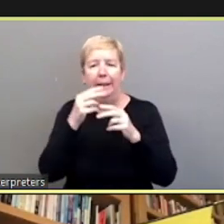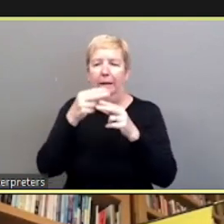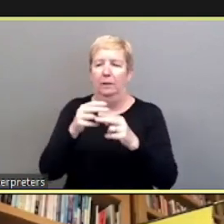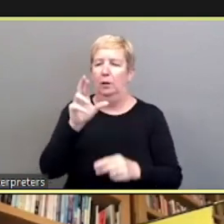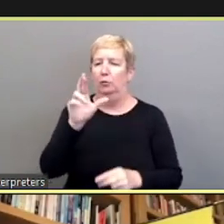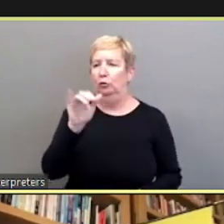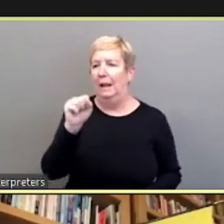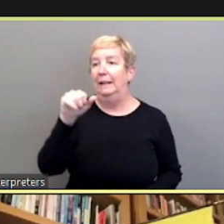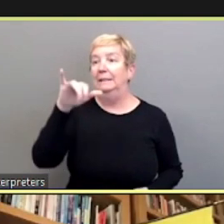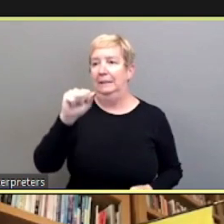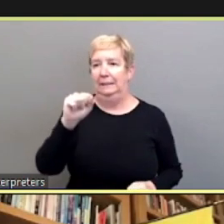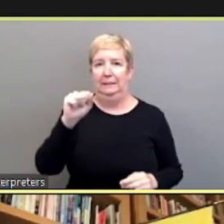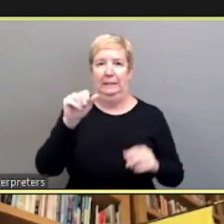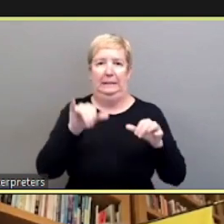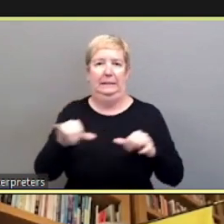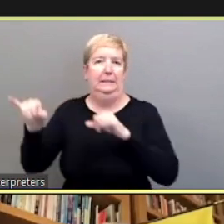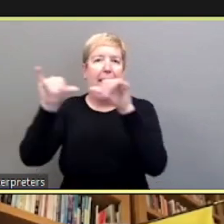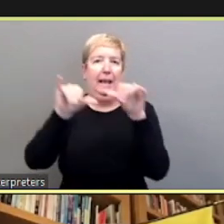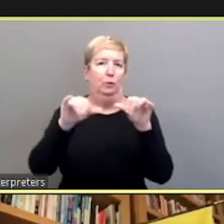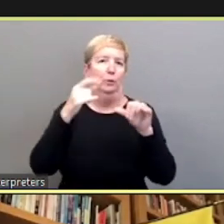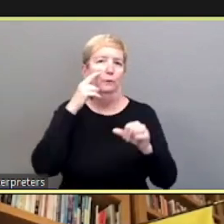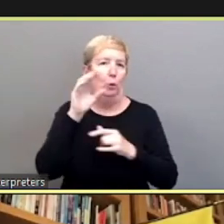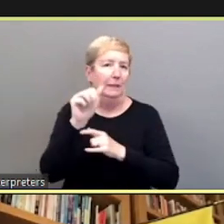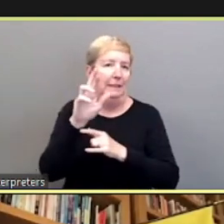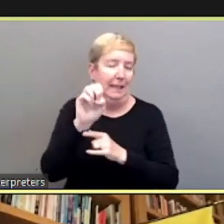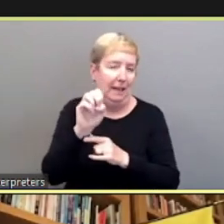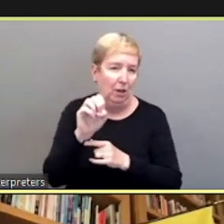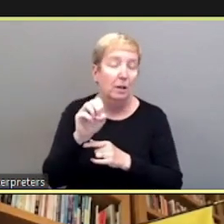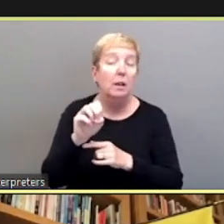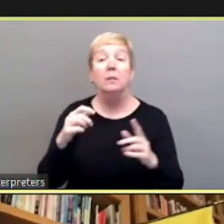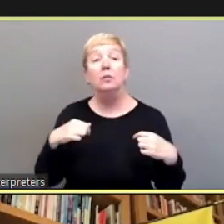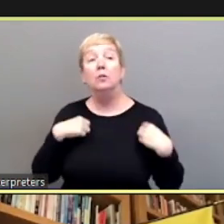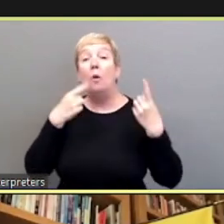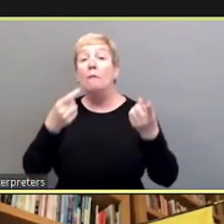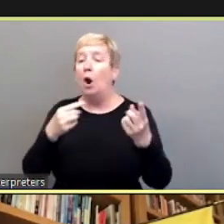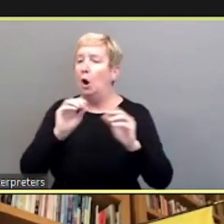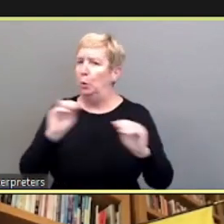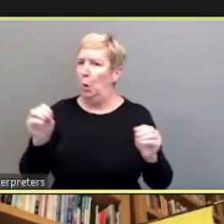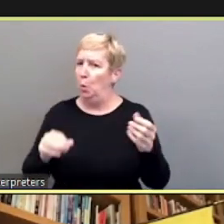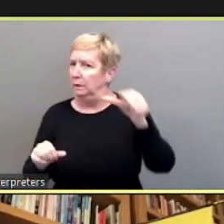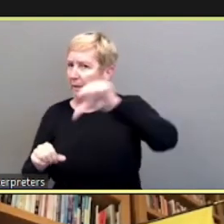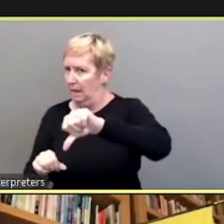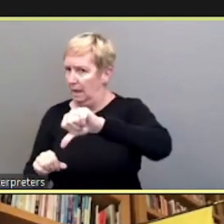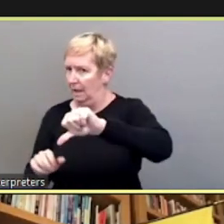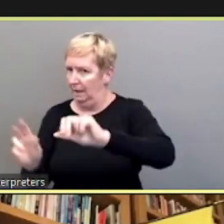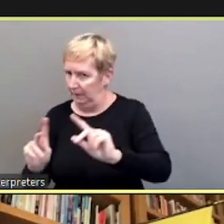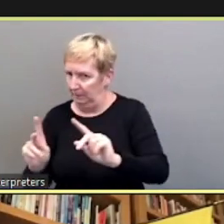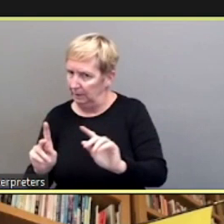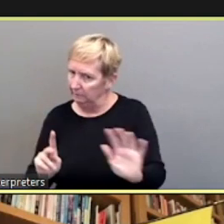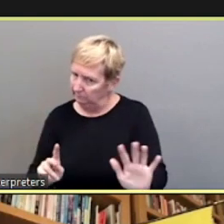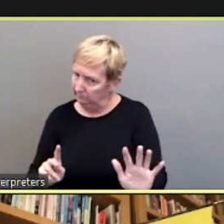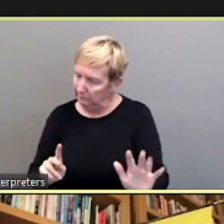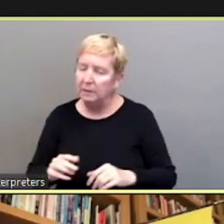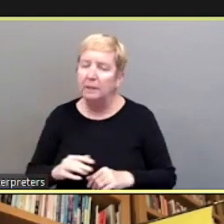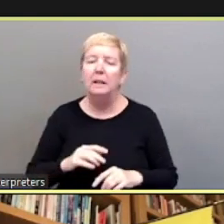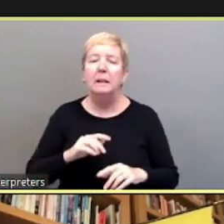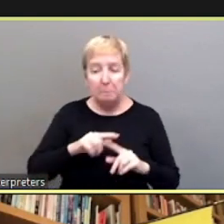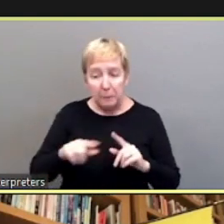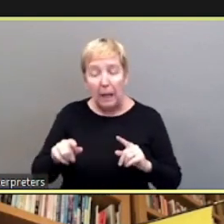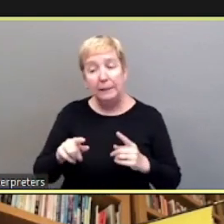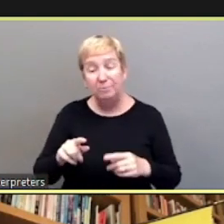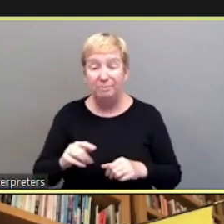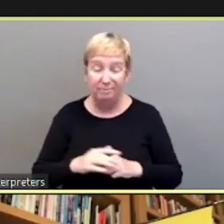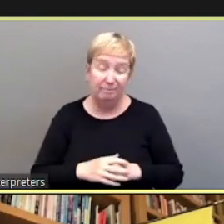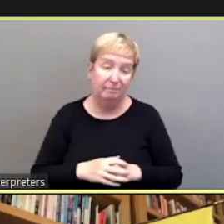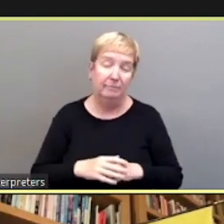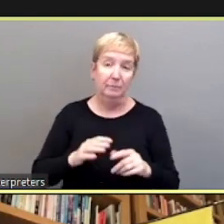range now. We have not had to deny anyone medical treatment. We have had, as